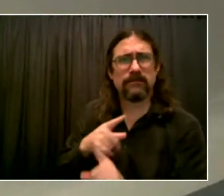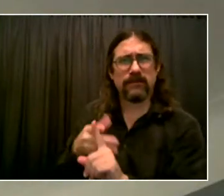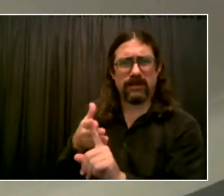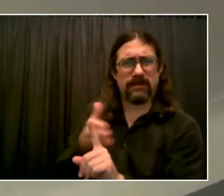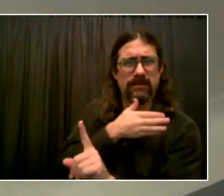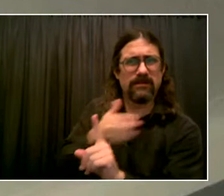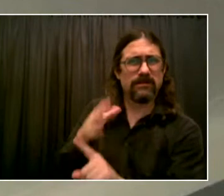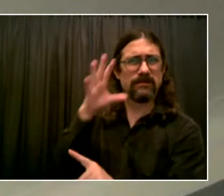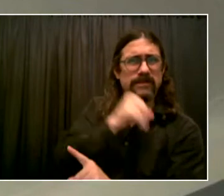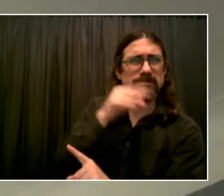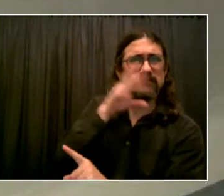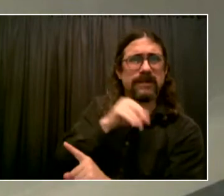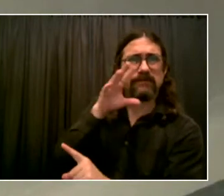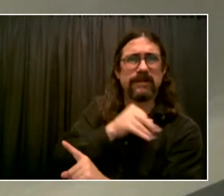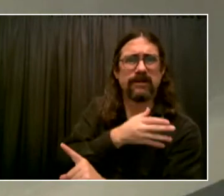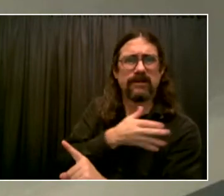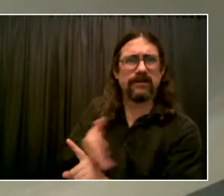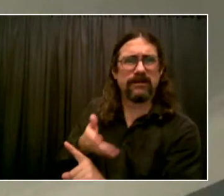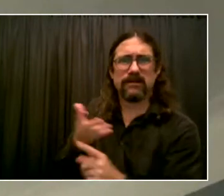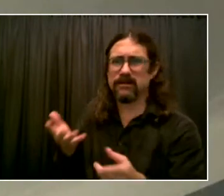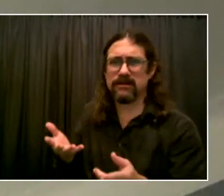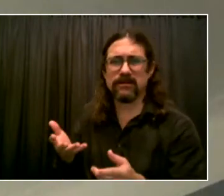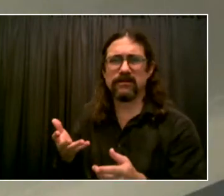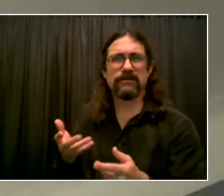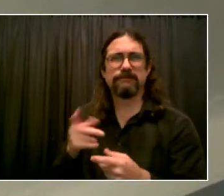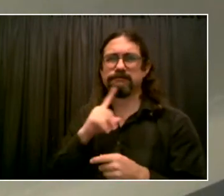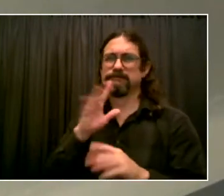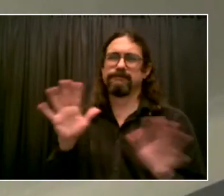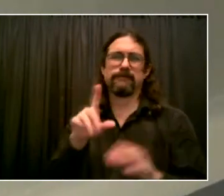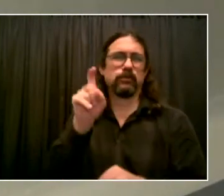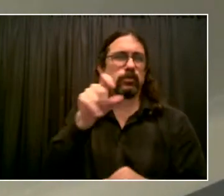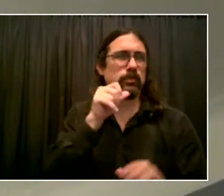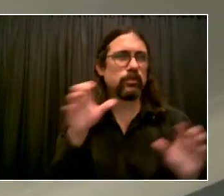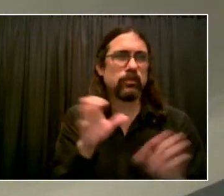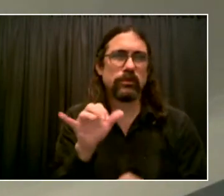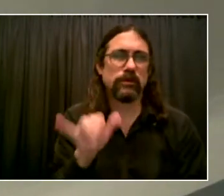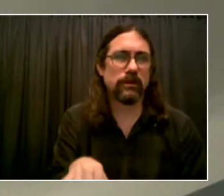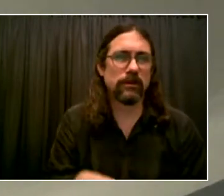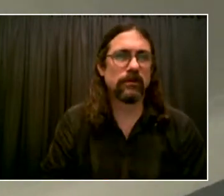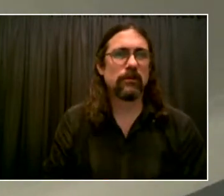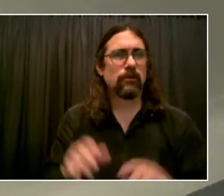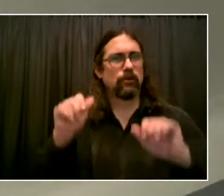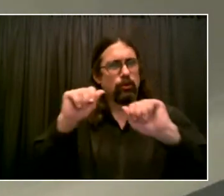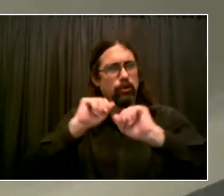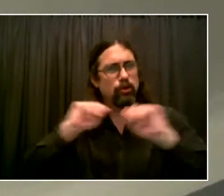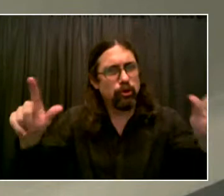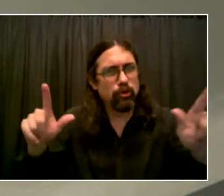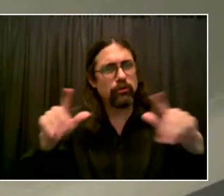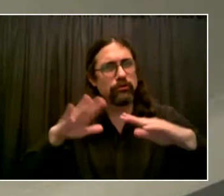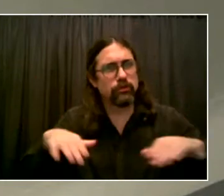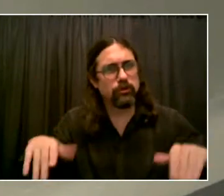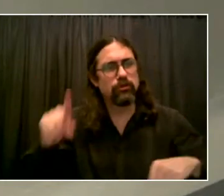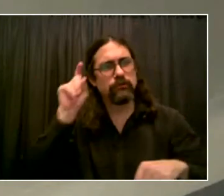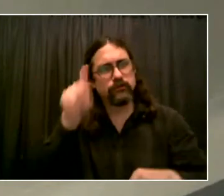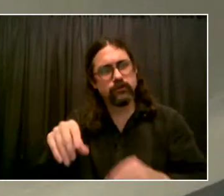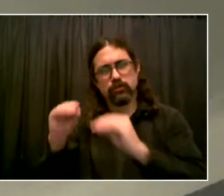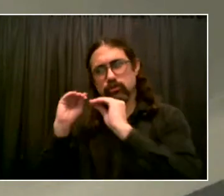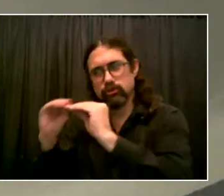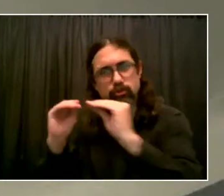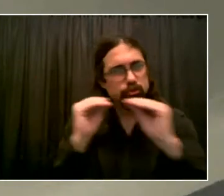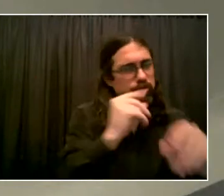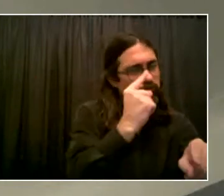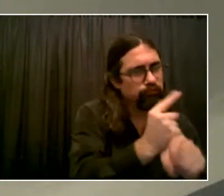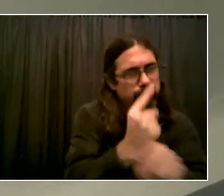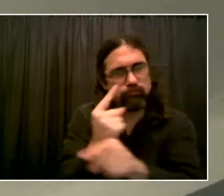We want to get all kids educated properly and to the finest of their